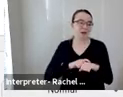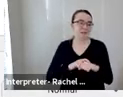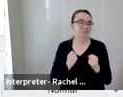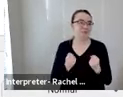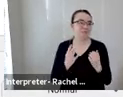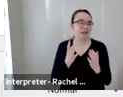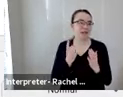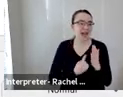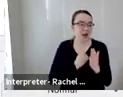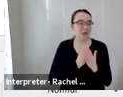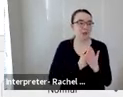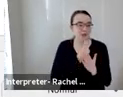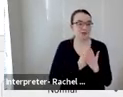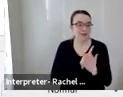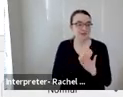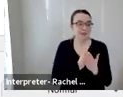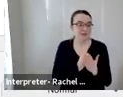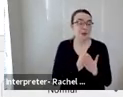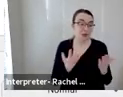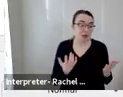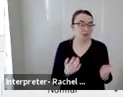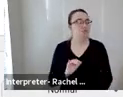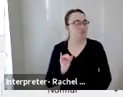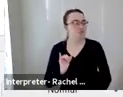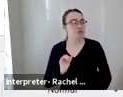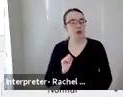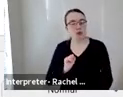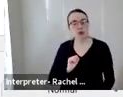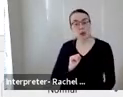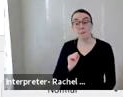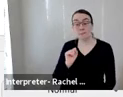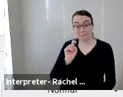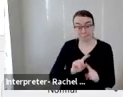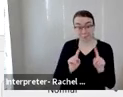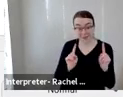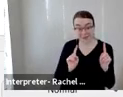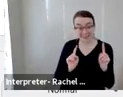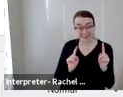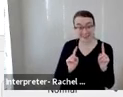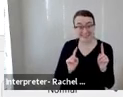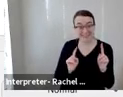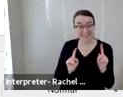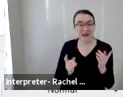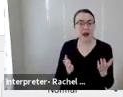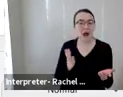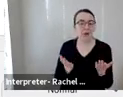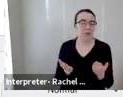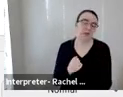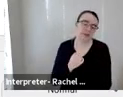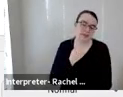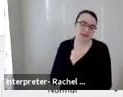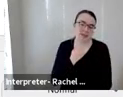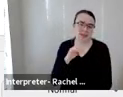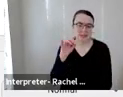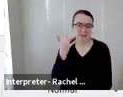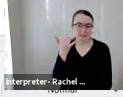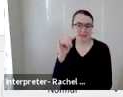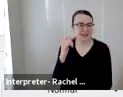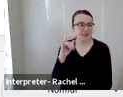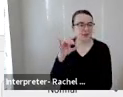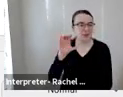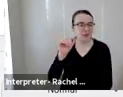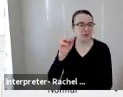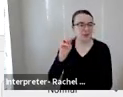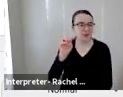Right. Mm-hmm. So, you know, but like I would probably say the yellow Camaro, the